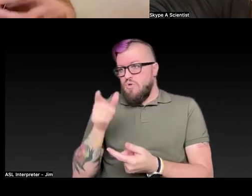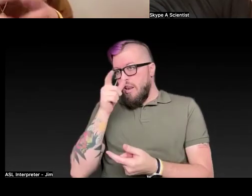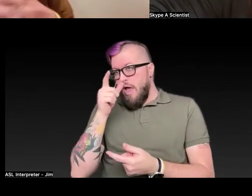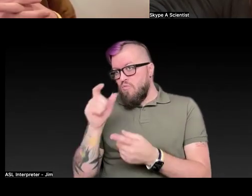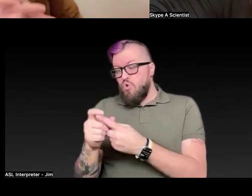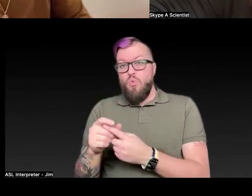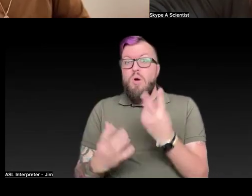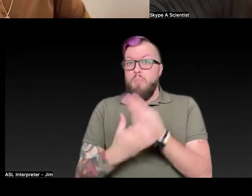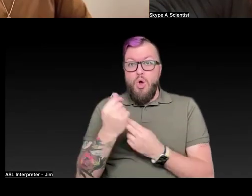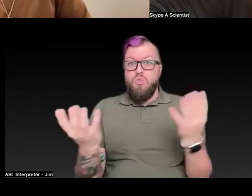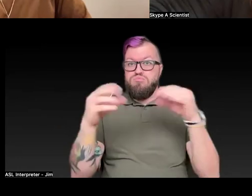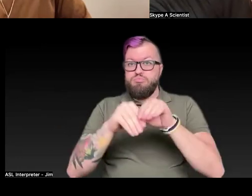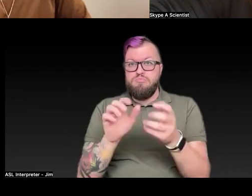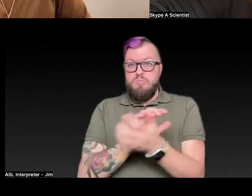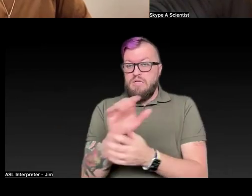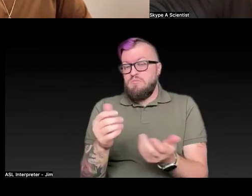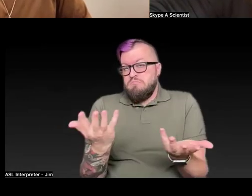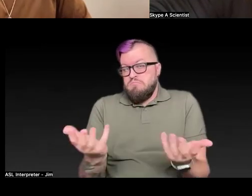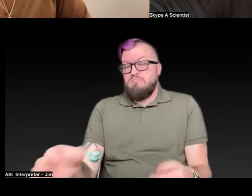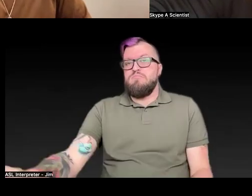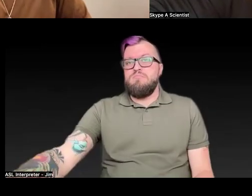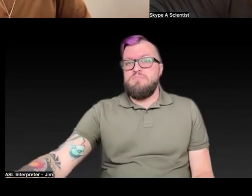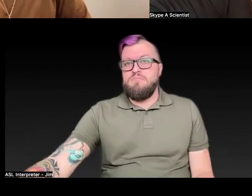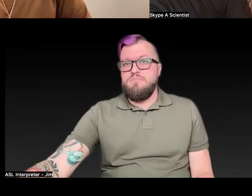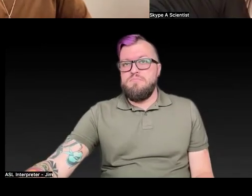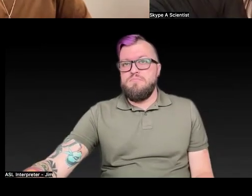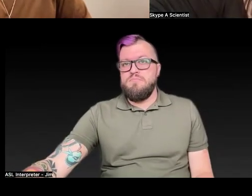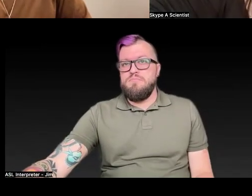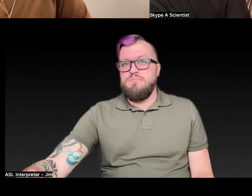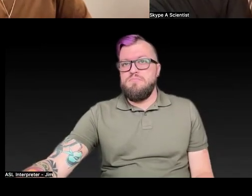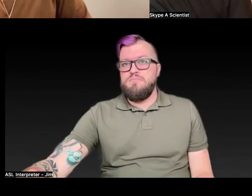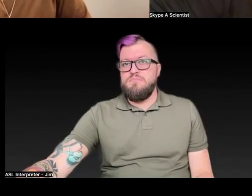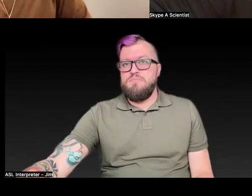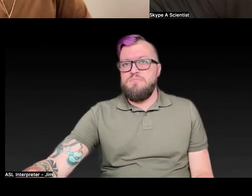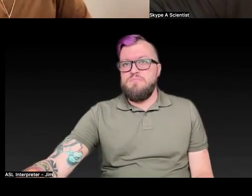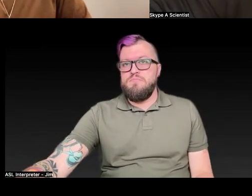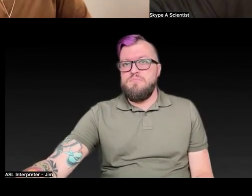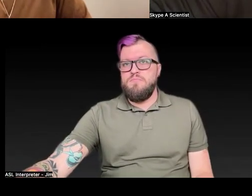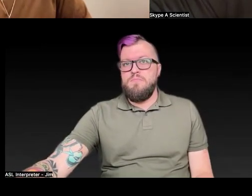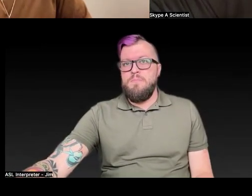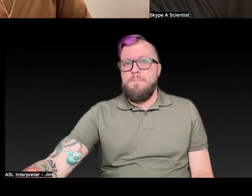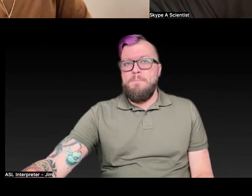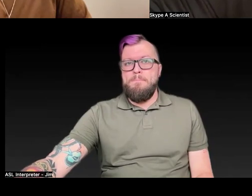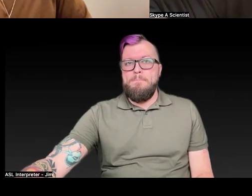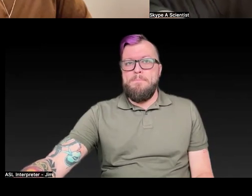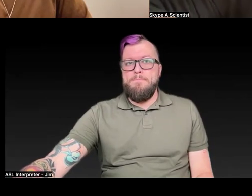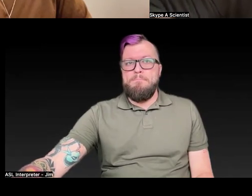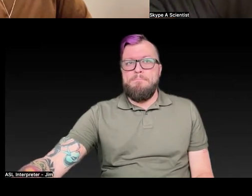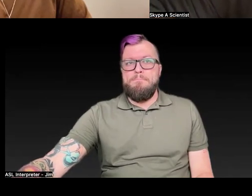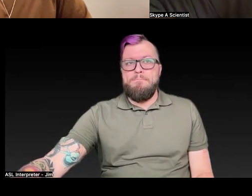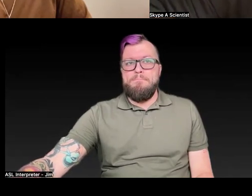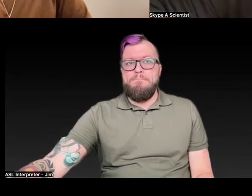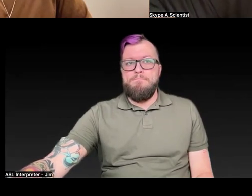both, if it's sort of a combination of both. Cool. Thanks. We've got a really fun question here from Karen. Is